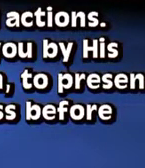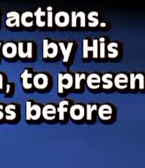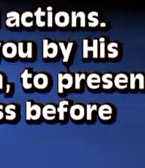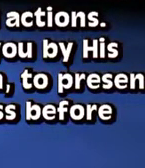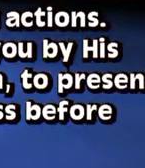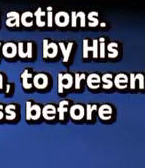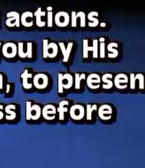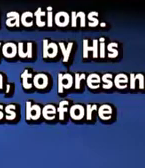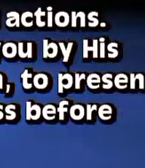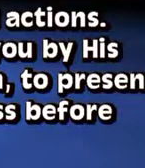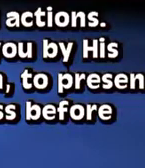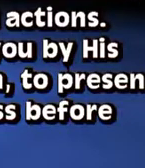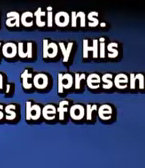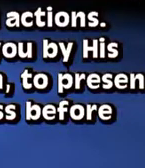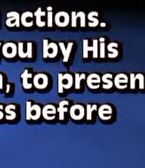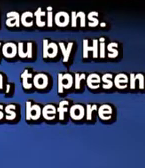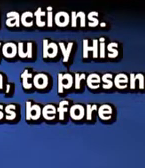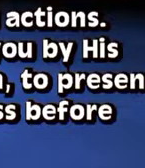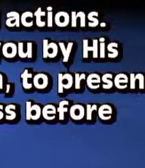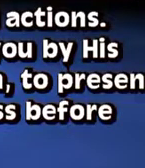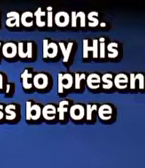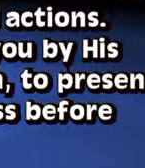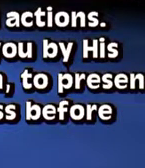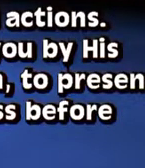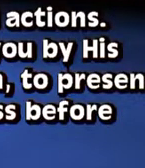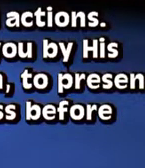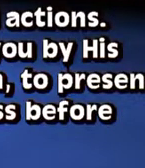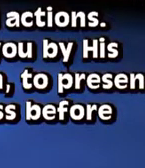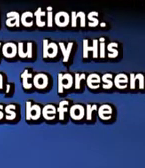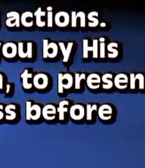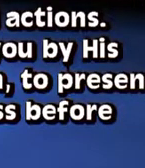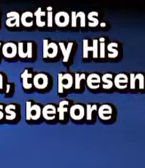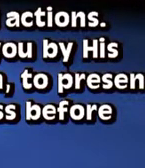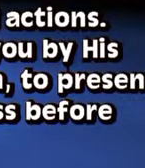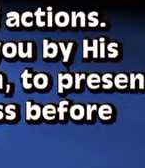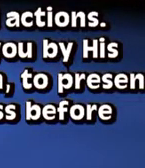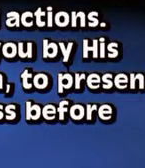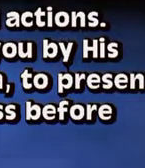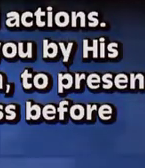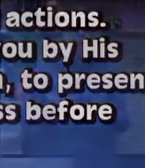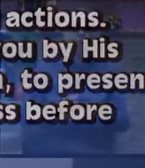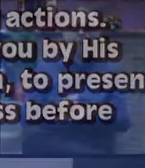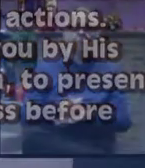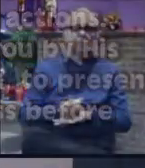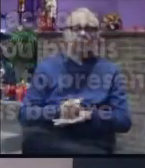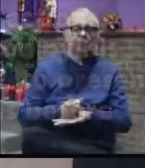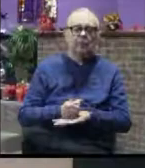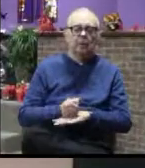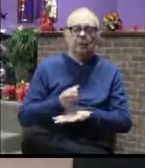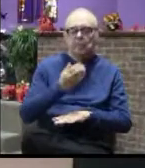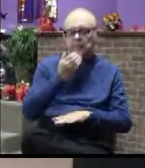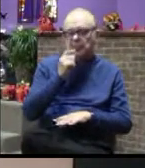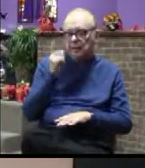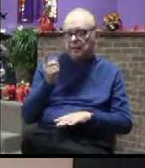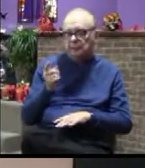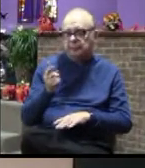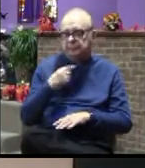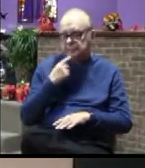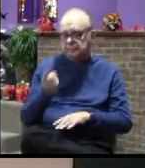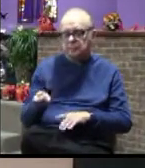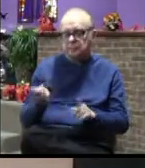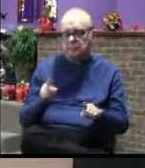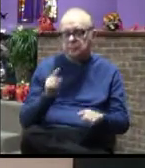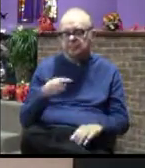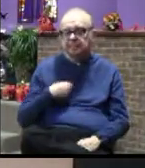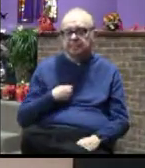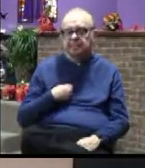reconciled you by his physical body through his death to present you holy faultless and blameless before him so what is he saying